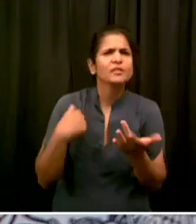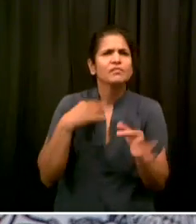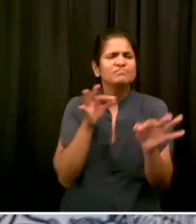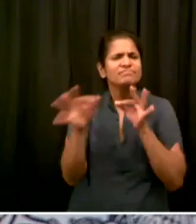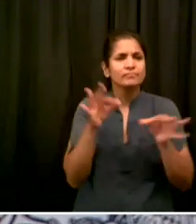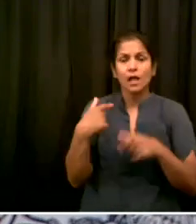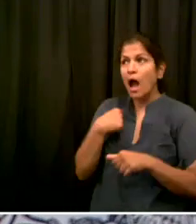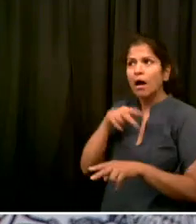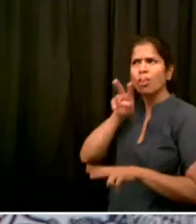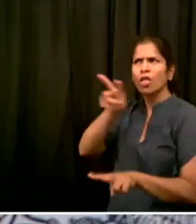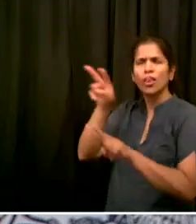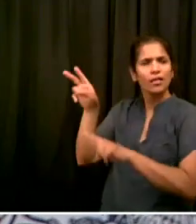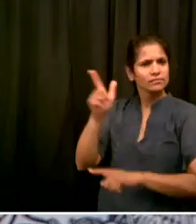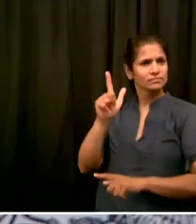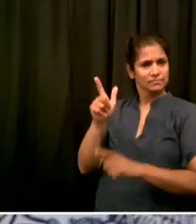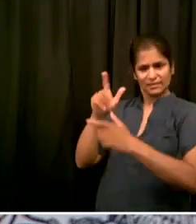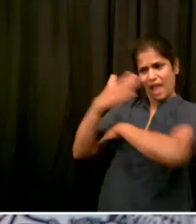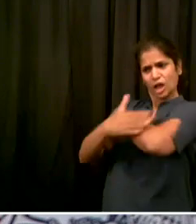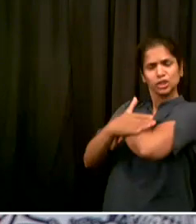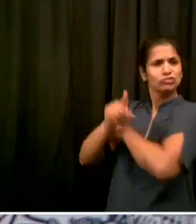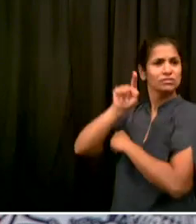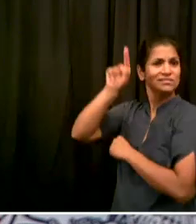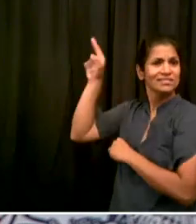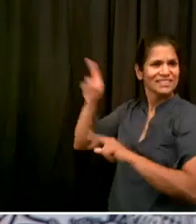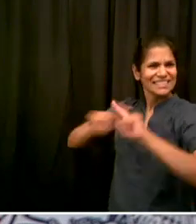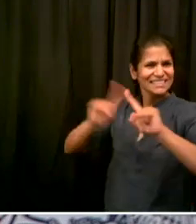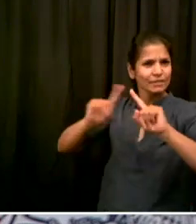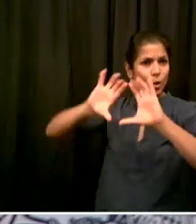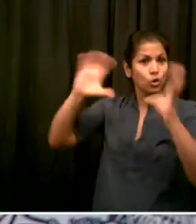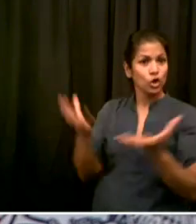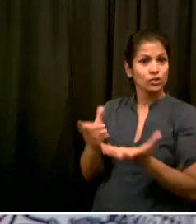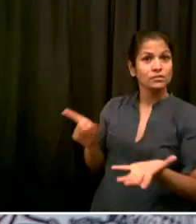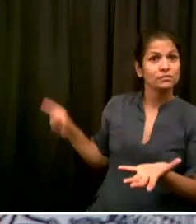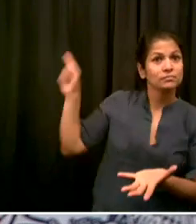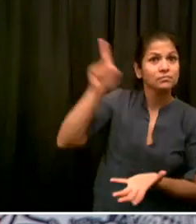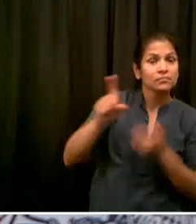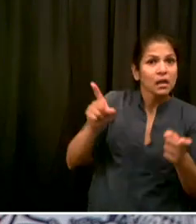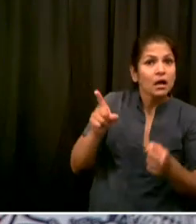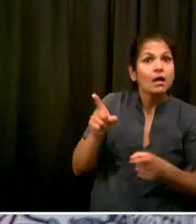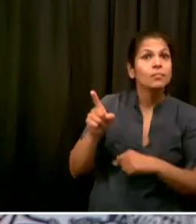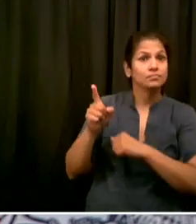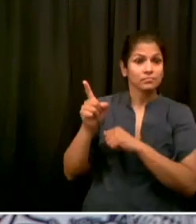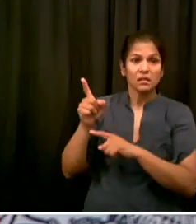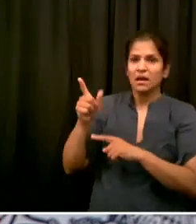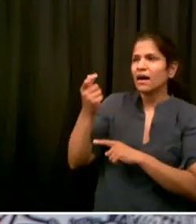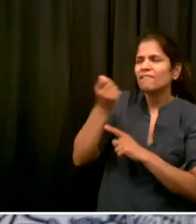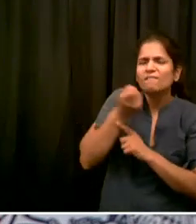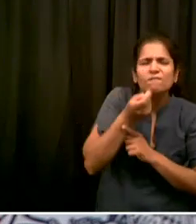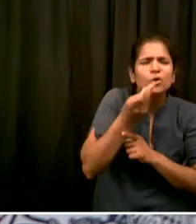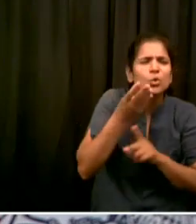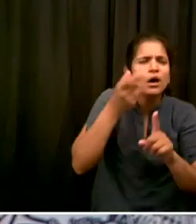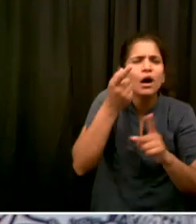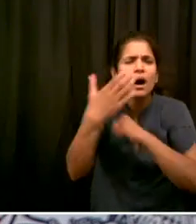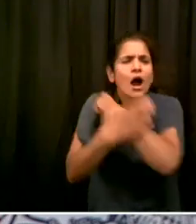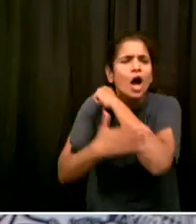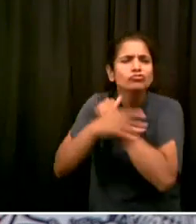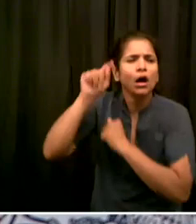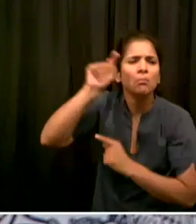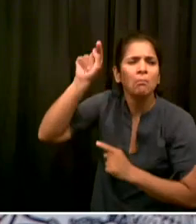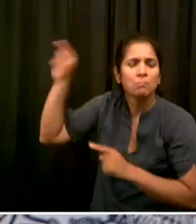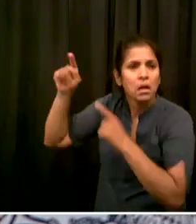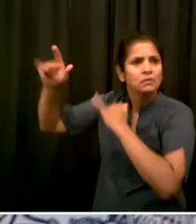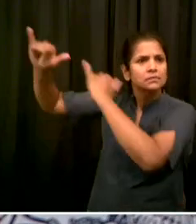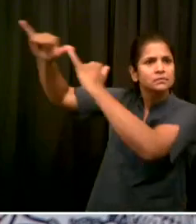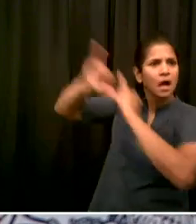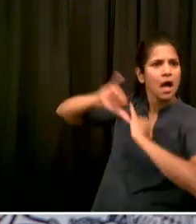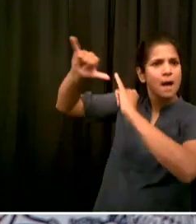York City has now when they reopened their schools. Very few had this low a level of transmission of disease, but they